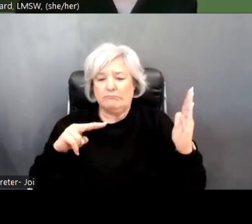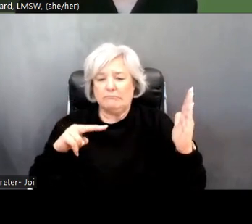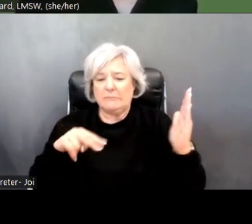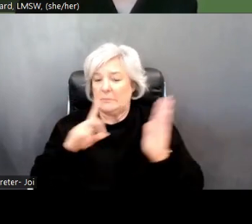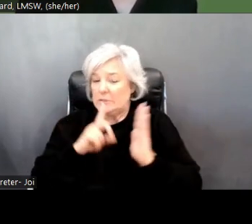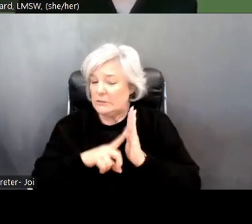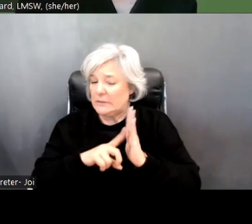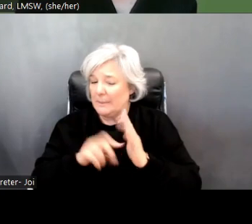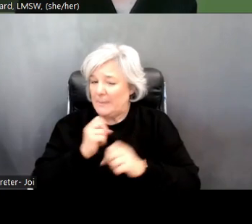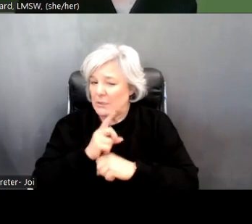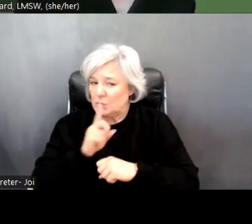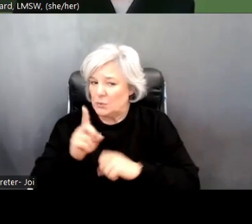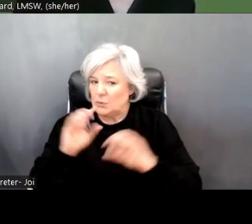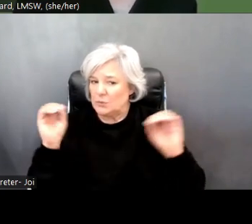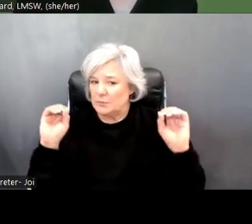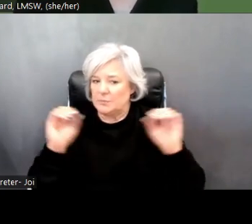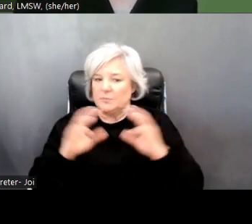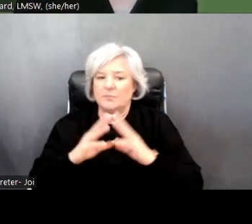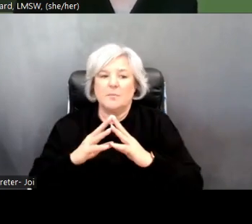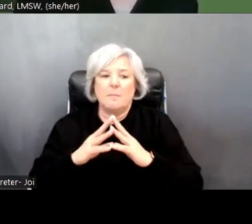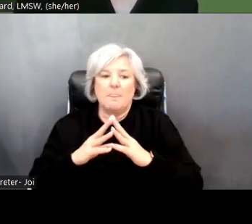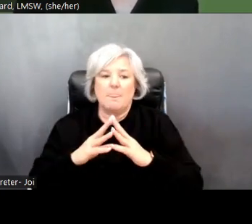browsing through the chat really quick.